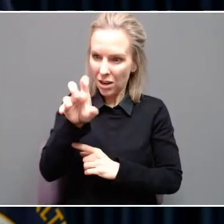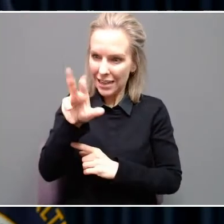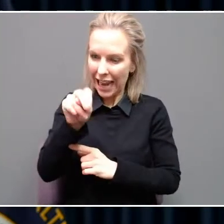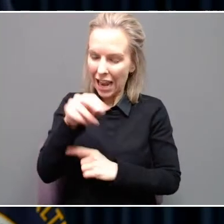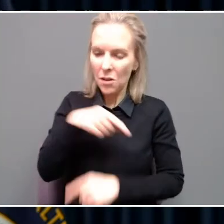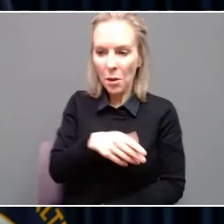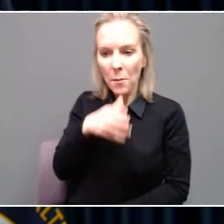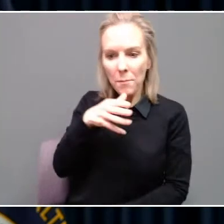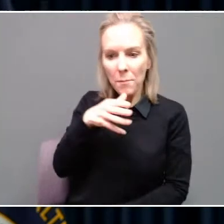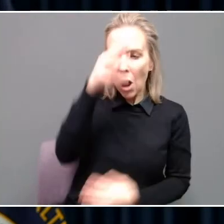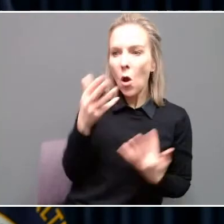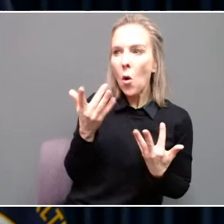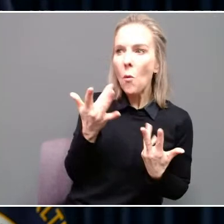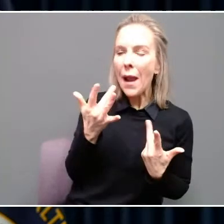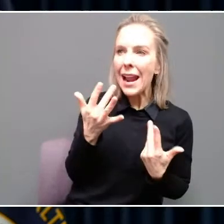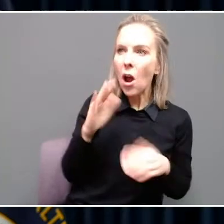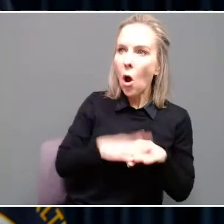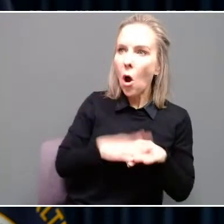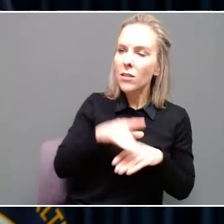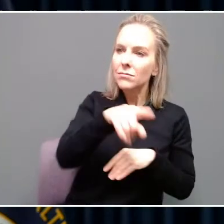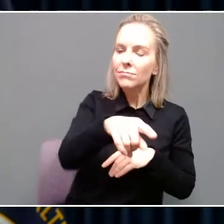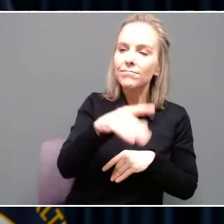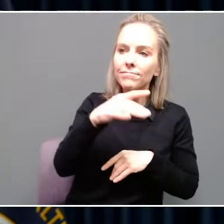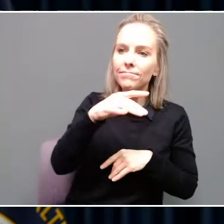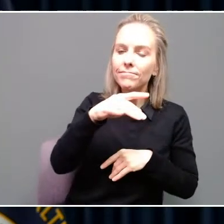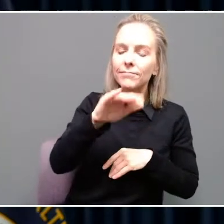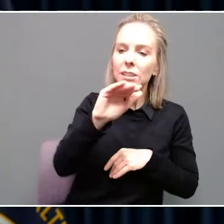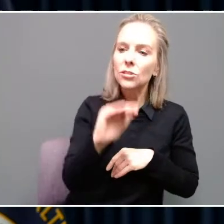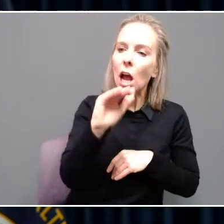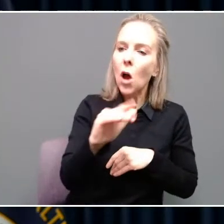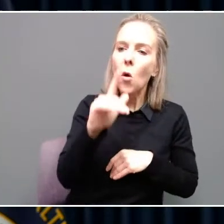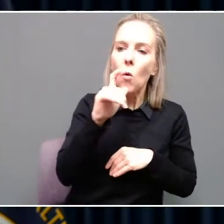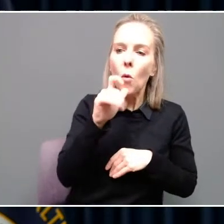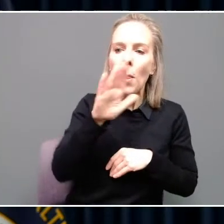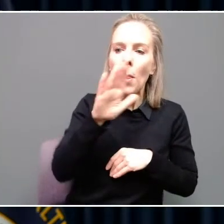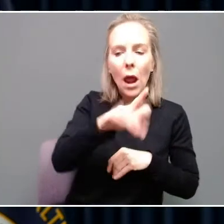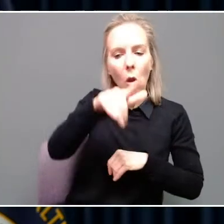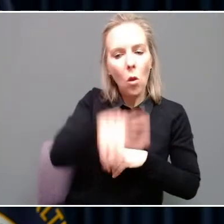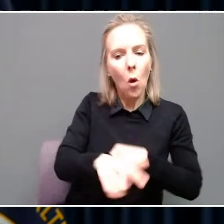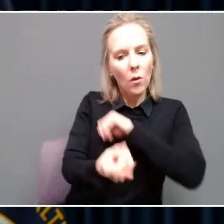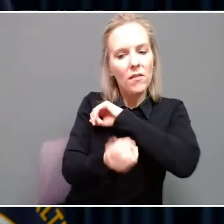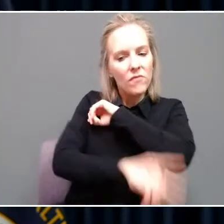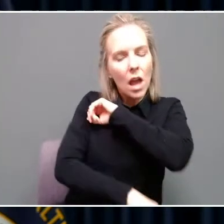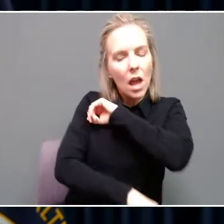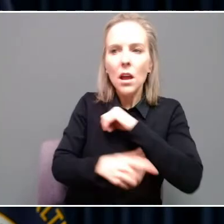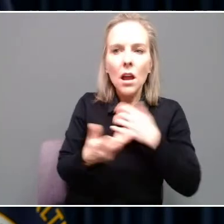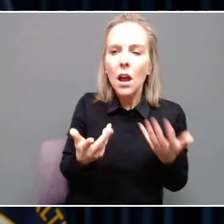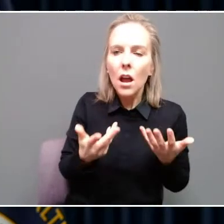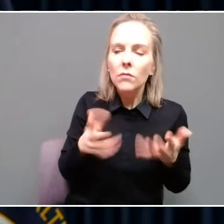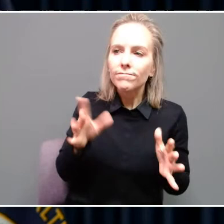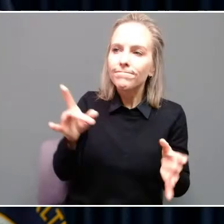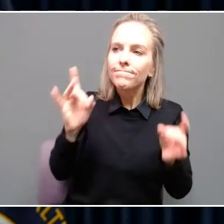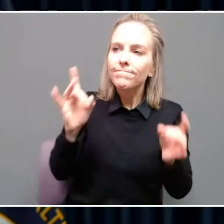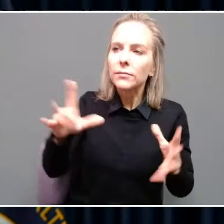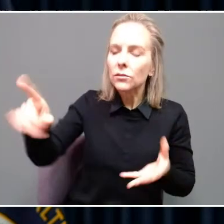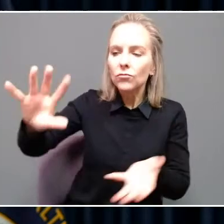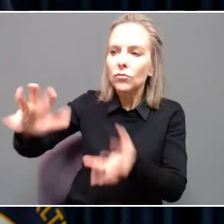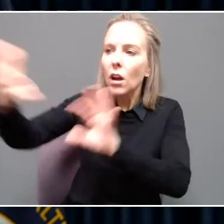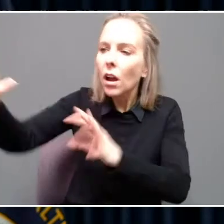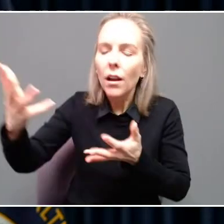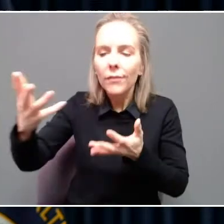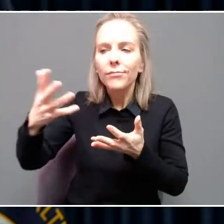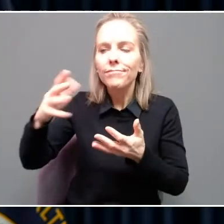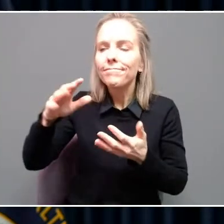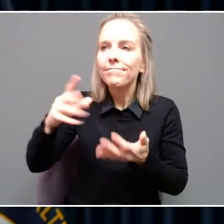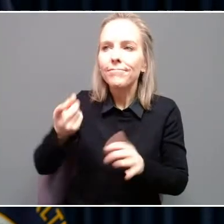their appointment. It was a real challenge with especially the disruptions to the lower level offenders caused